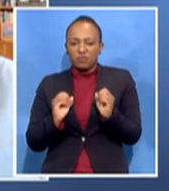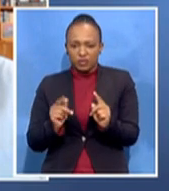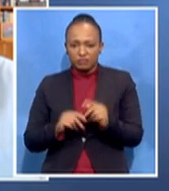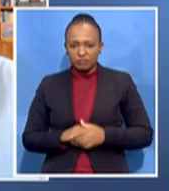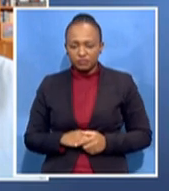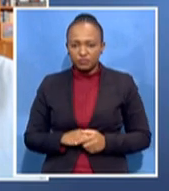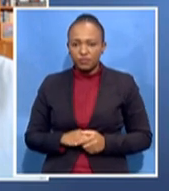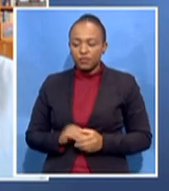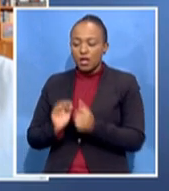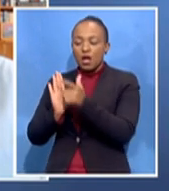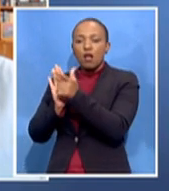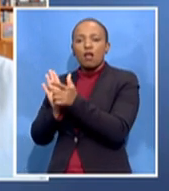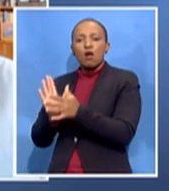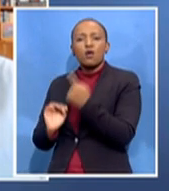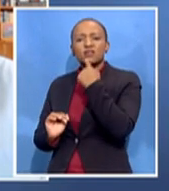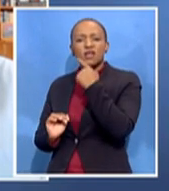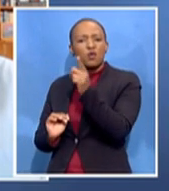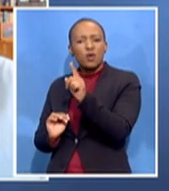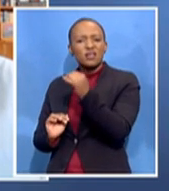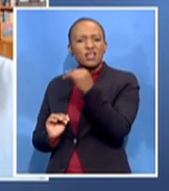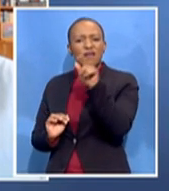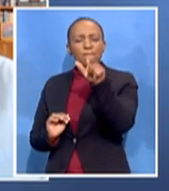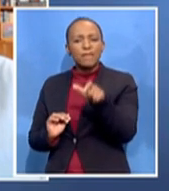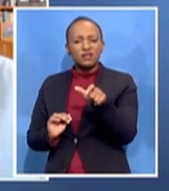defiant to a court order judgment?